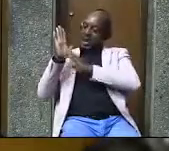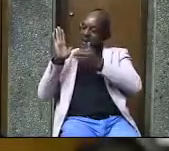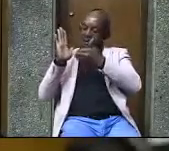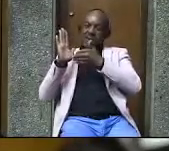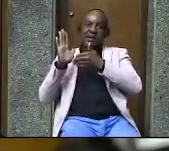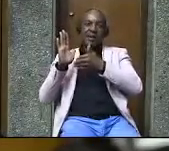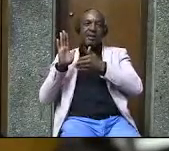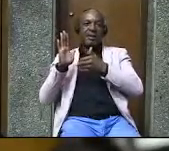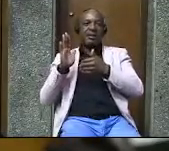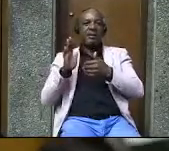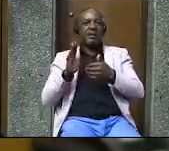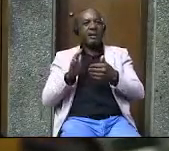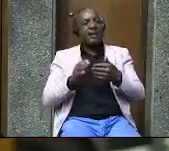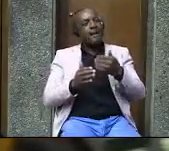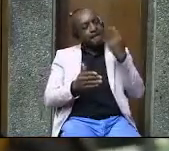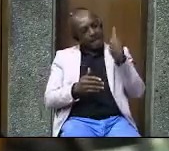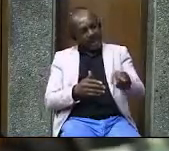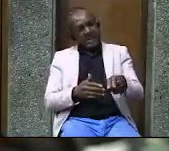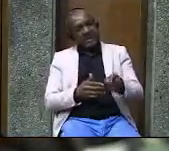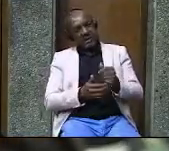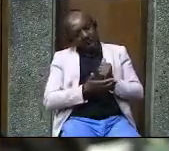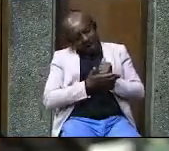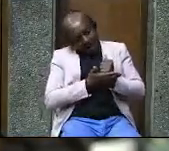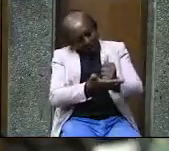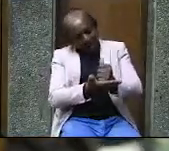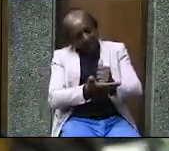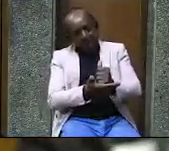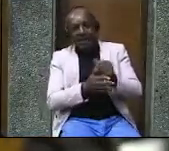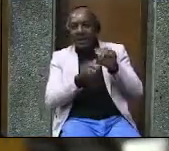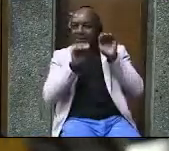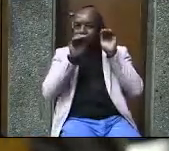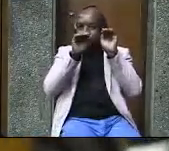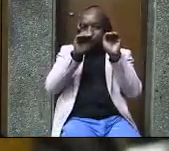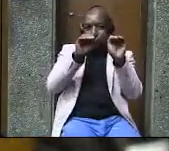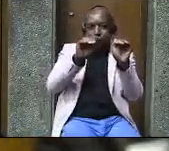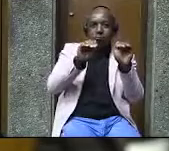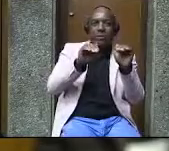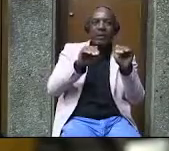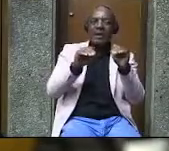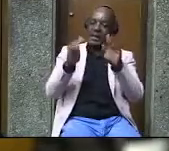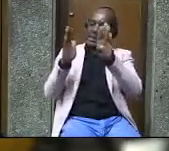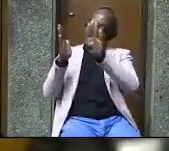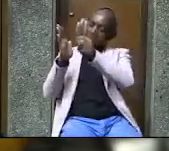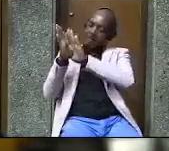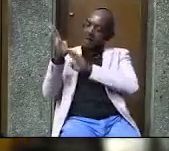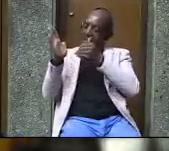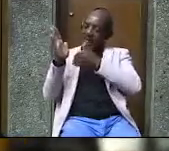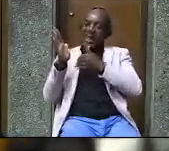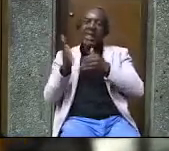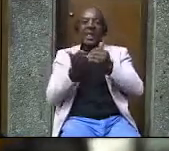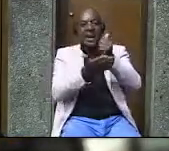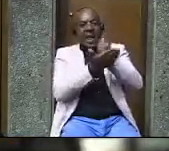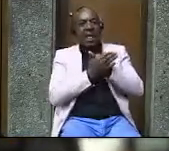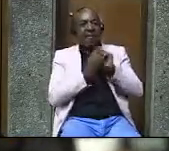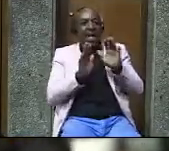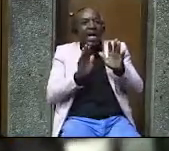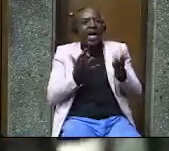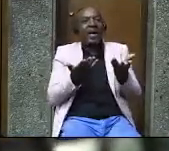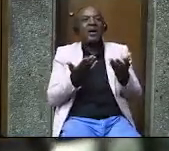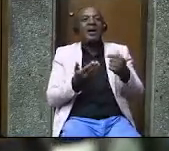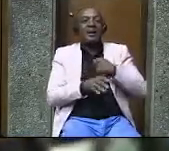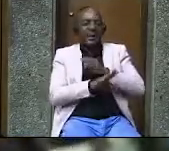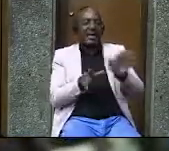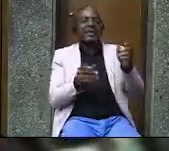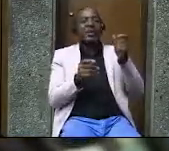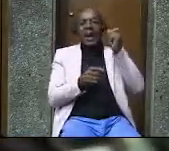ngebill ukuthi le bill le isiza kuphi kwenzakalani na because na I don't understand ukuthi bill kanjani because